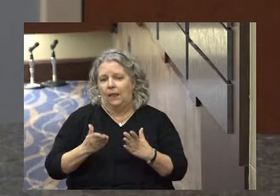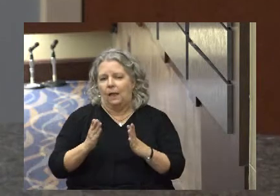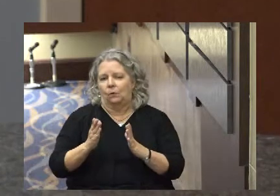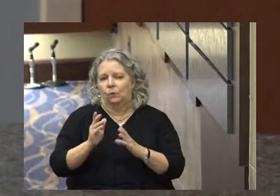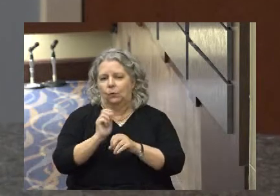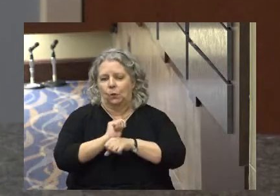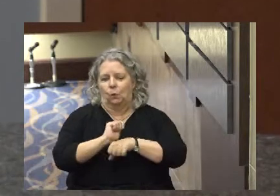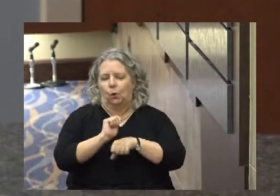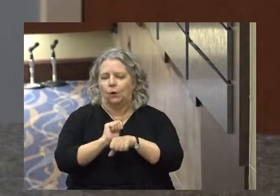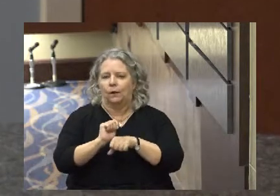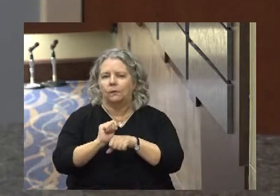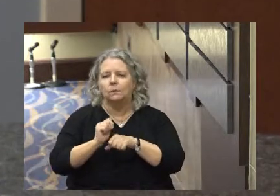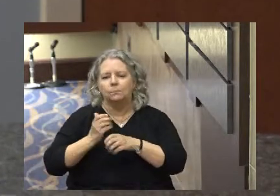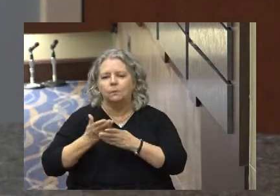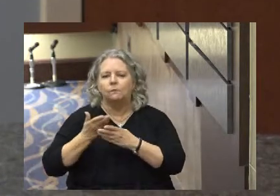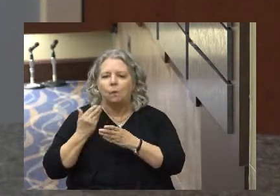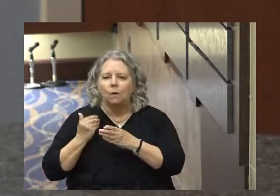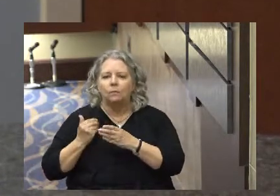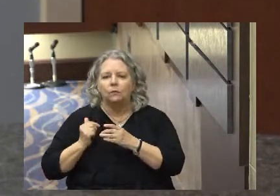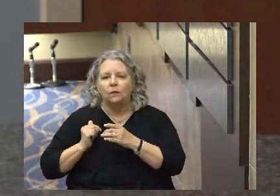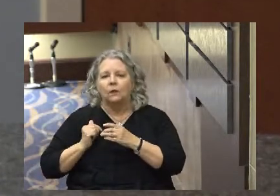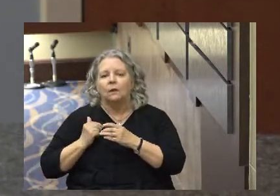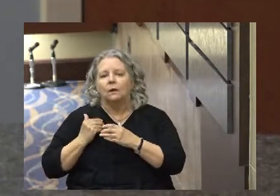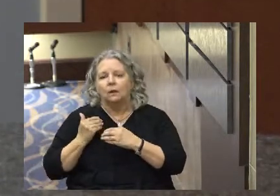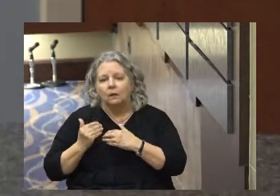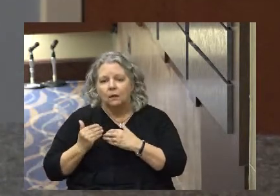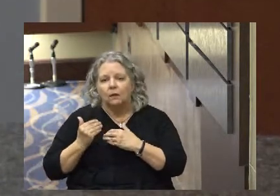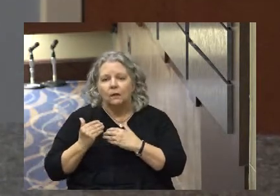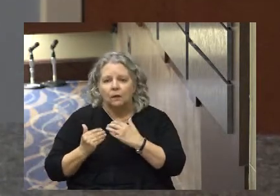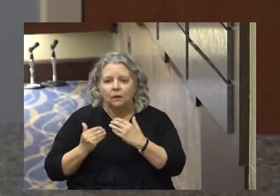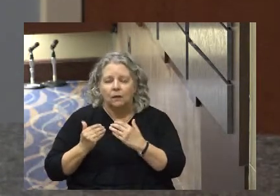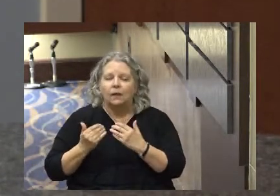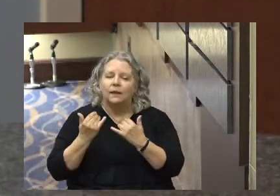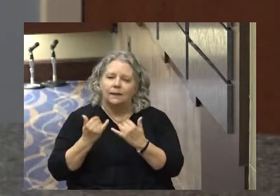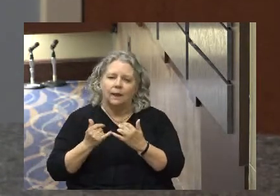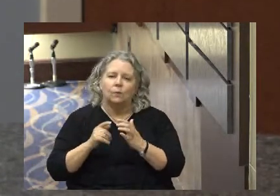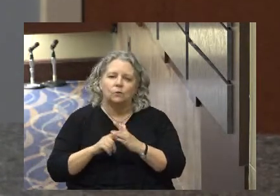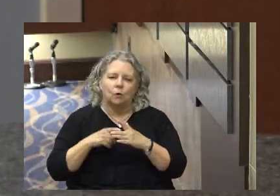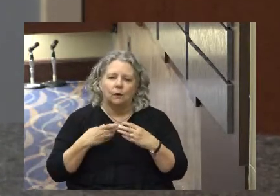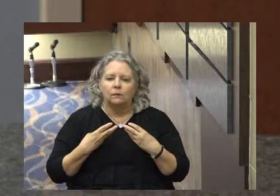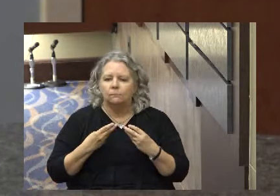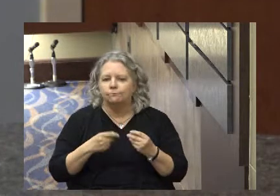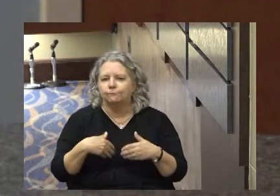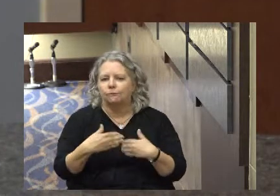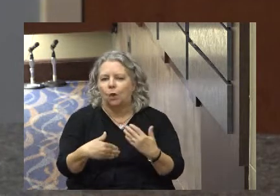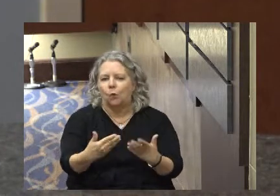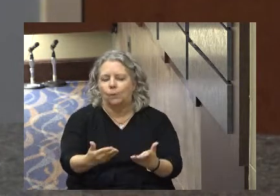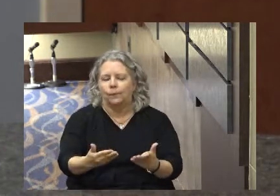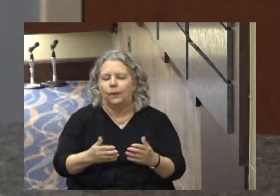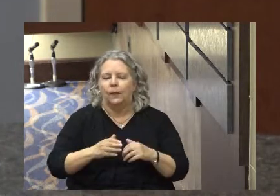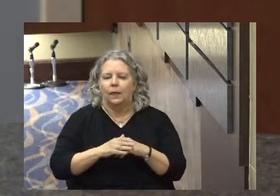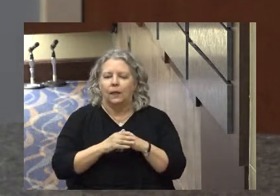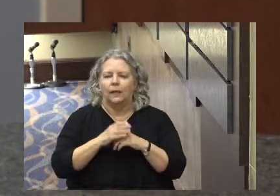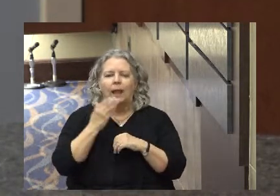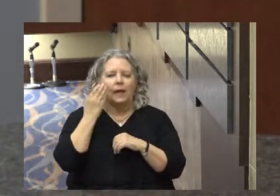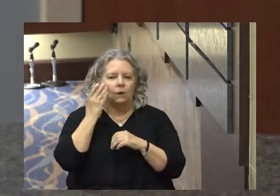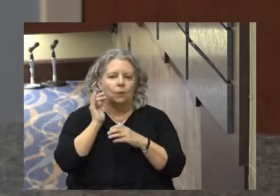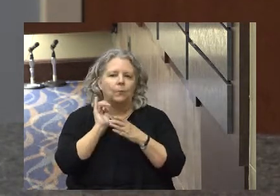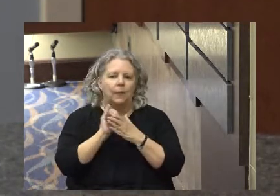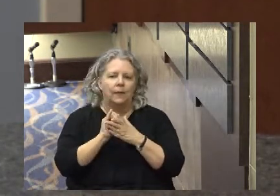been trudging along to just kind of begin to flow. And I know that comes from the placement and decisions and the direction of